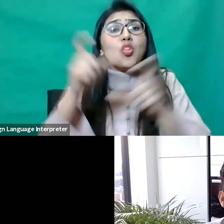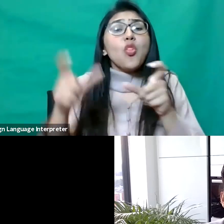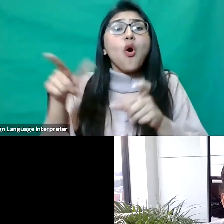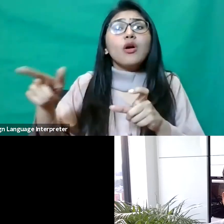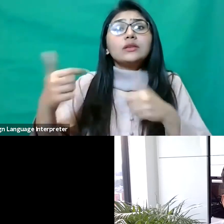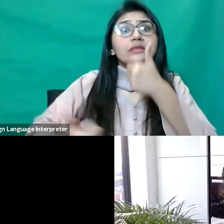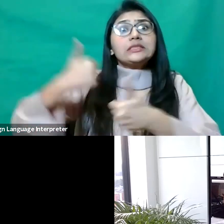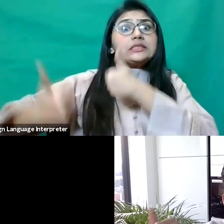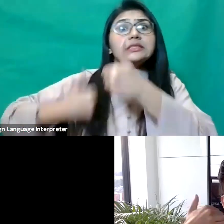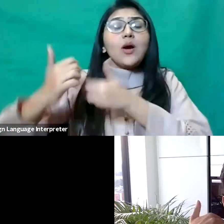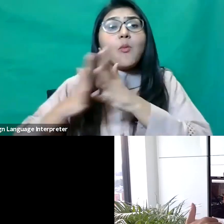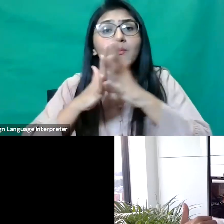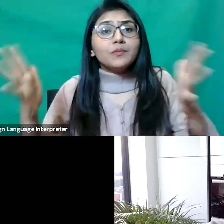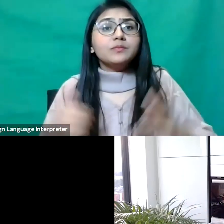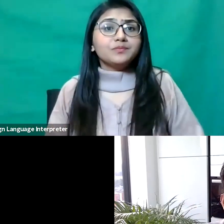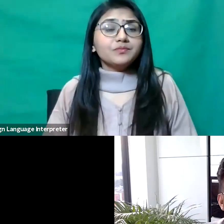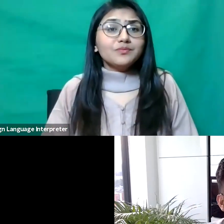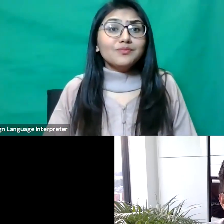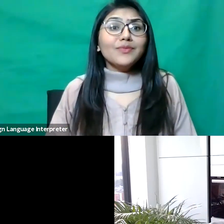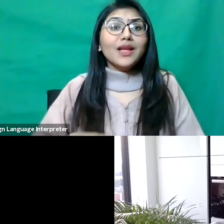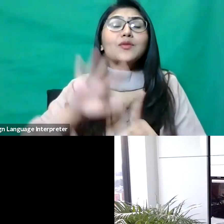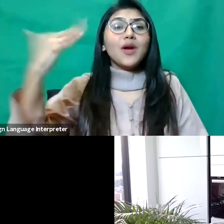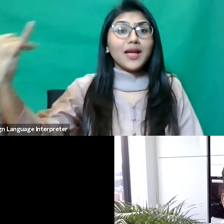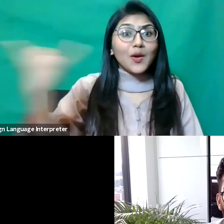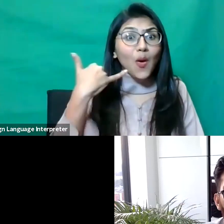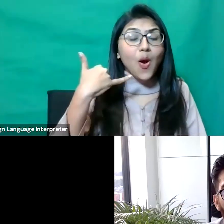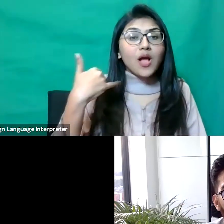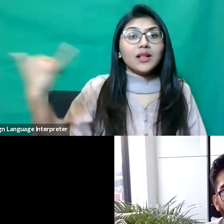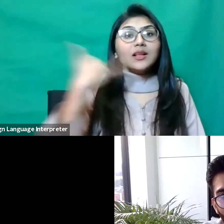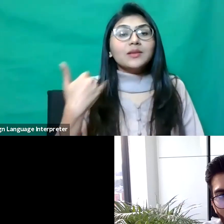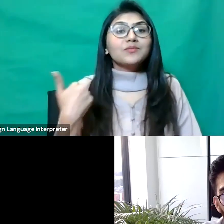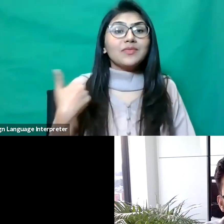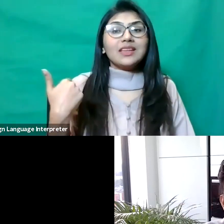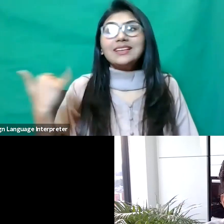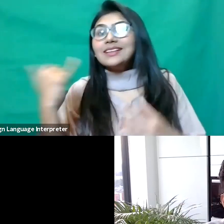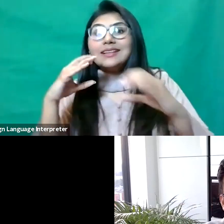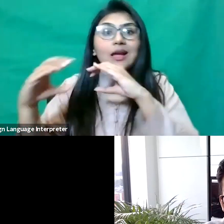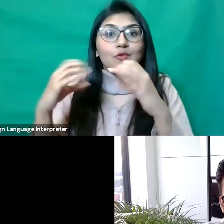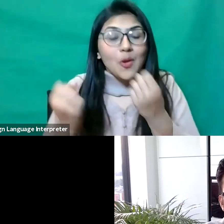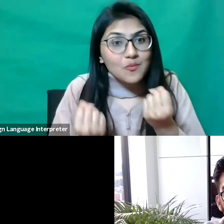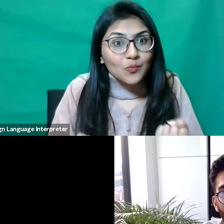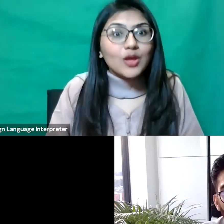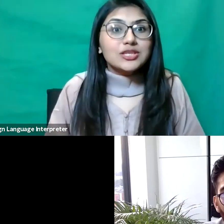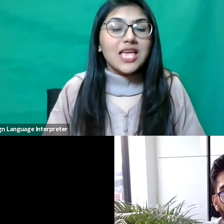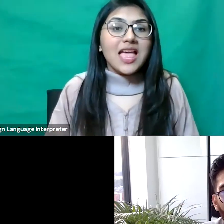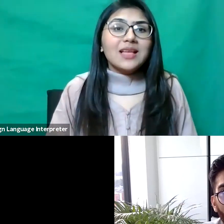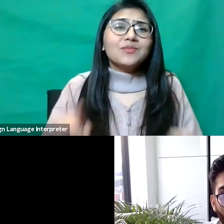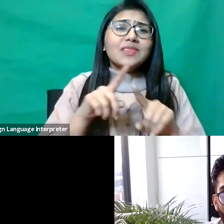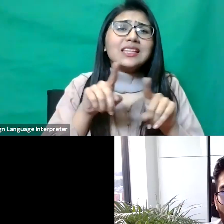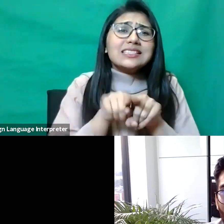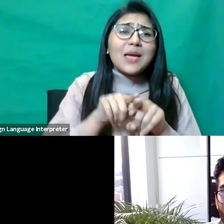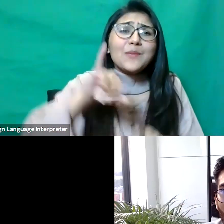and sometimes, like for example, you have to make phone calls. It might be work, and the employees, they might